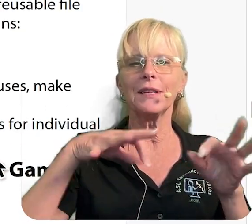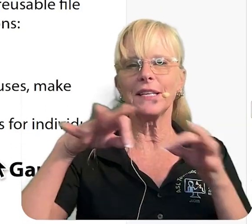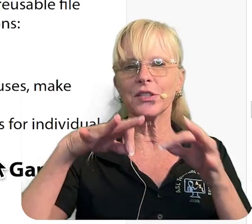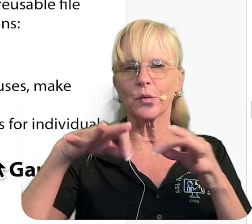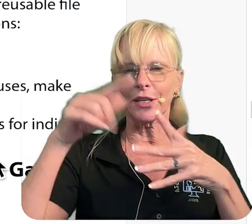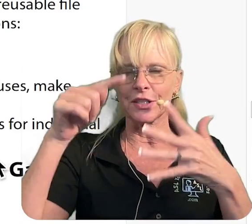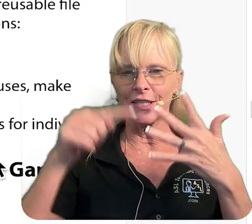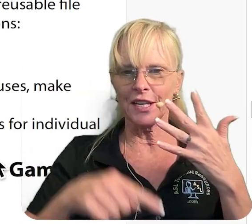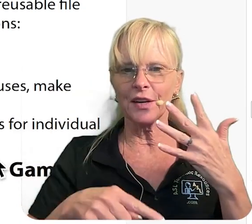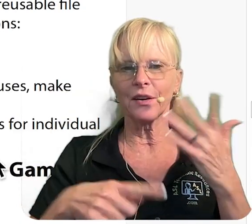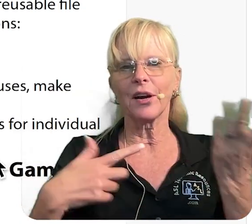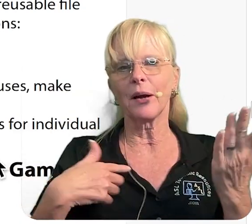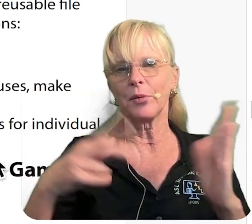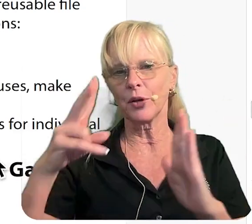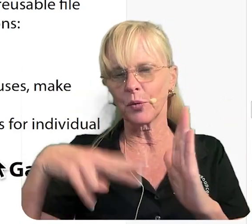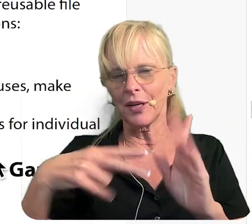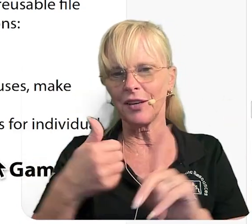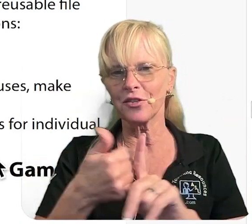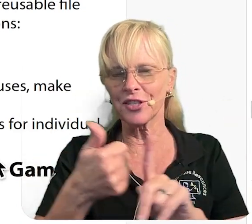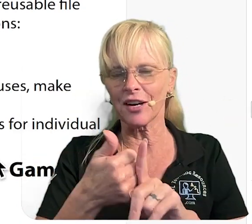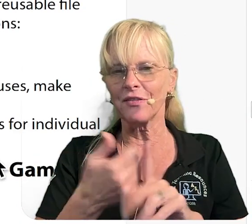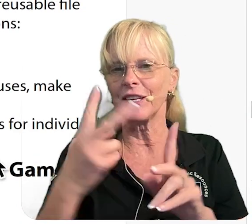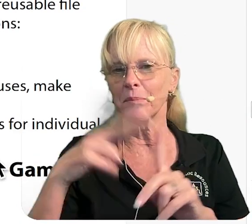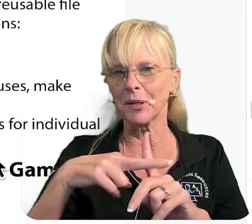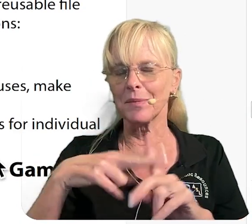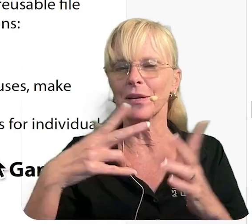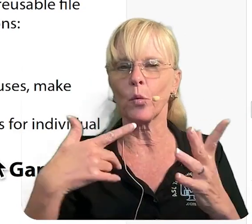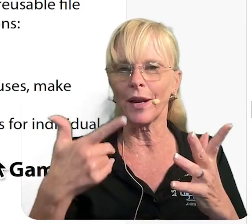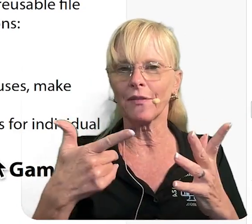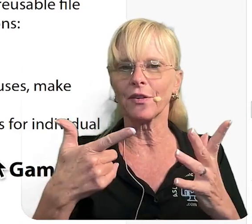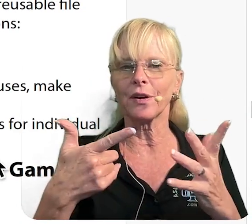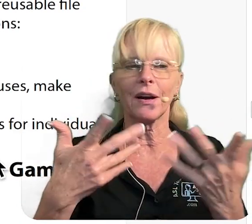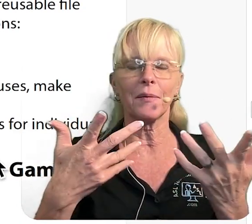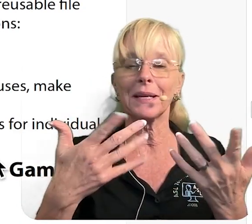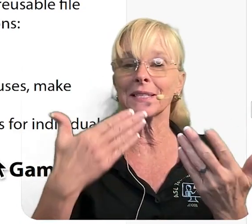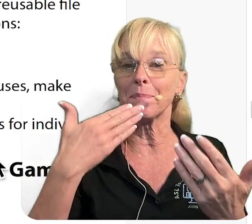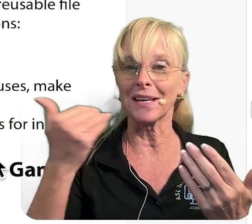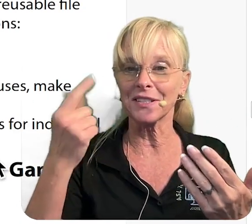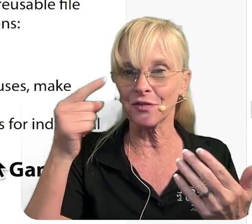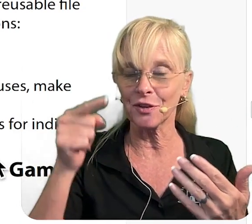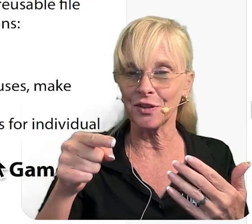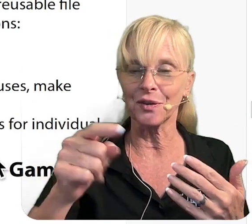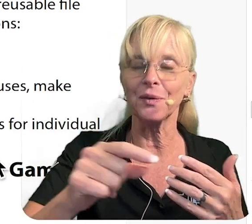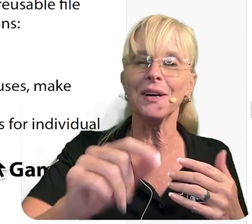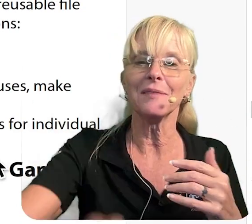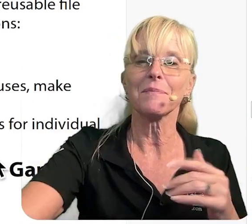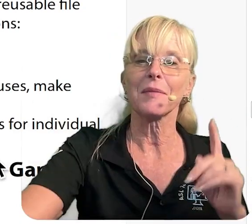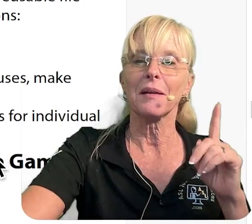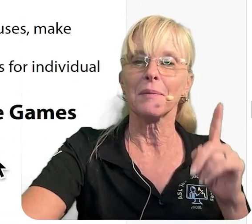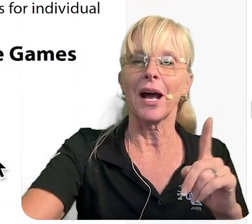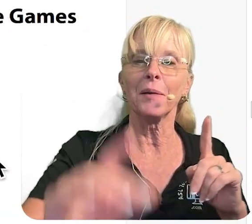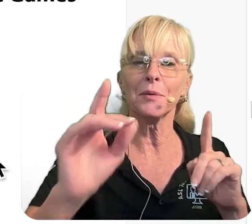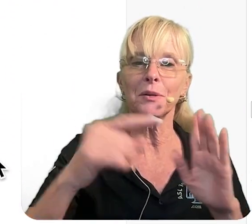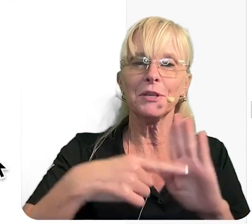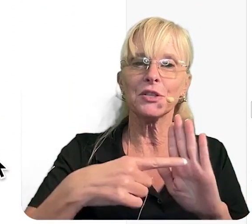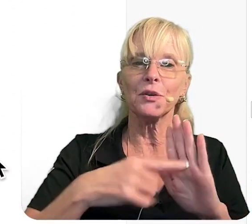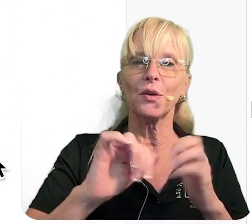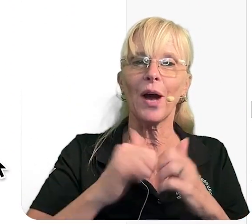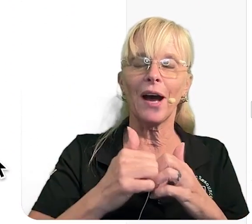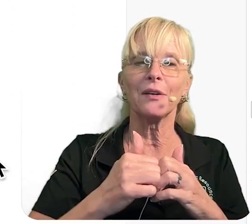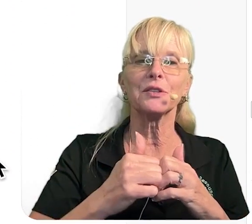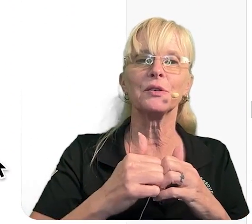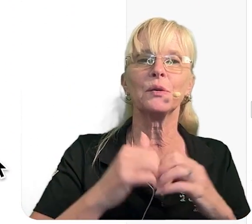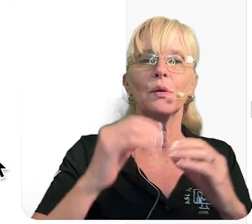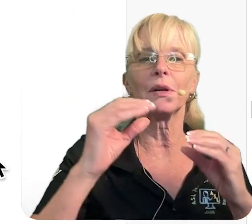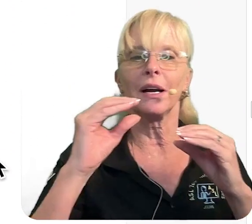all of these directions here, you can read yourself and implement whatever is best for you. But I'm going to be showing